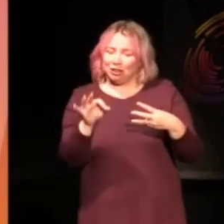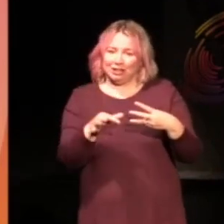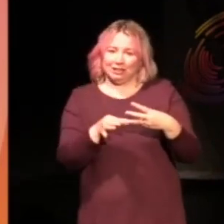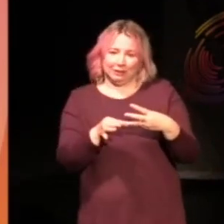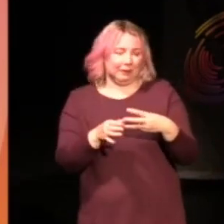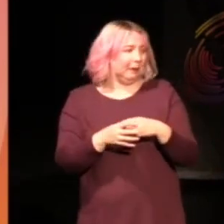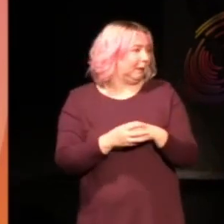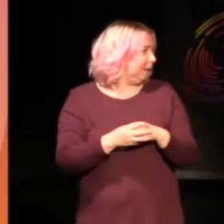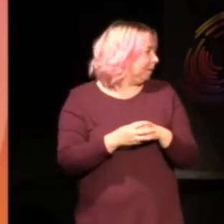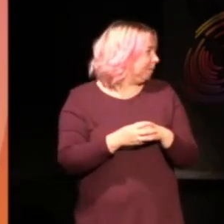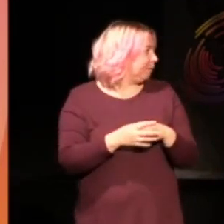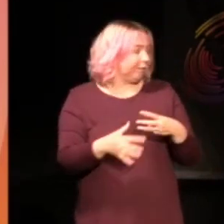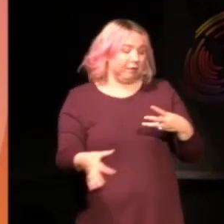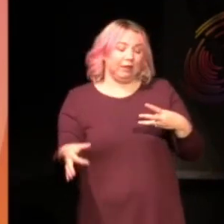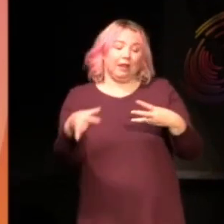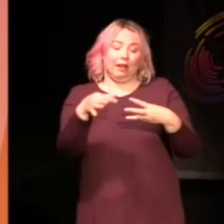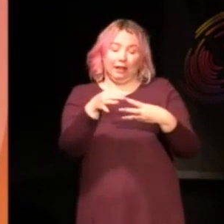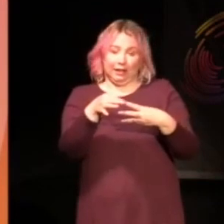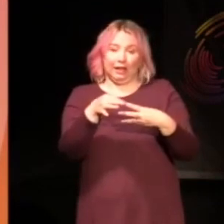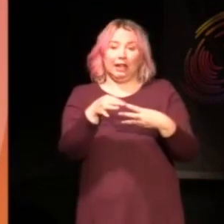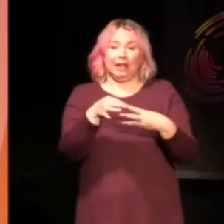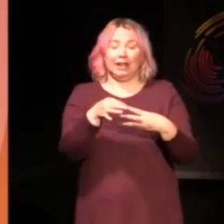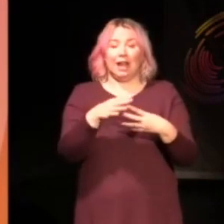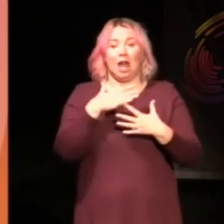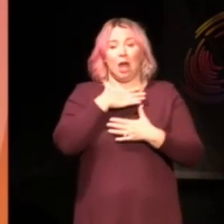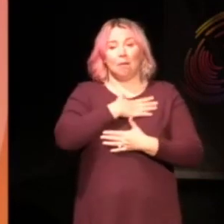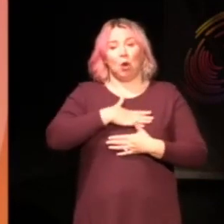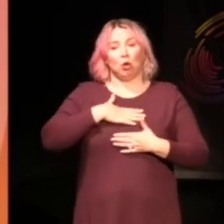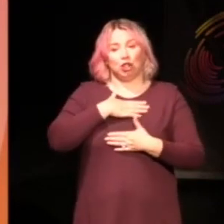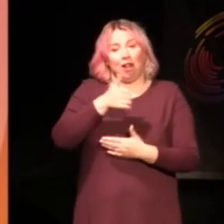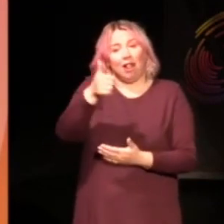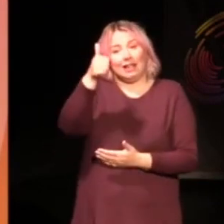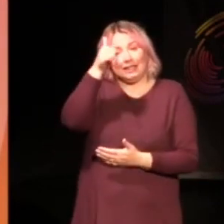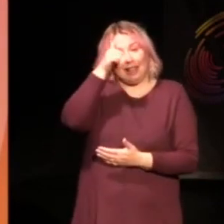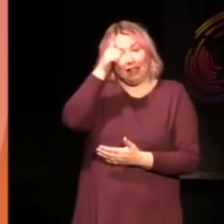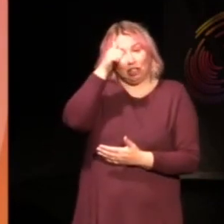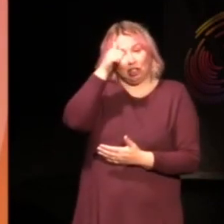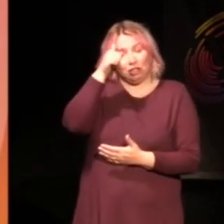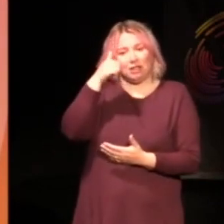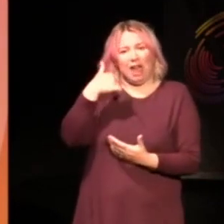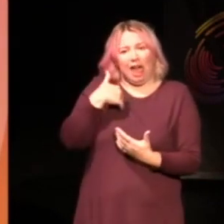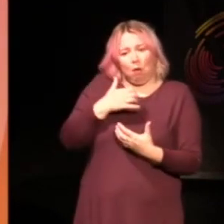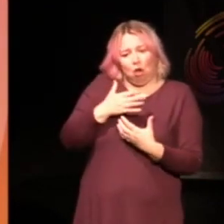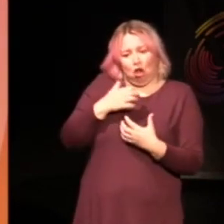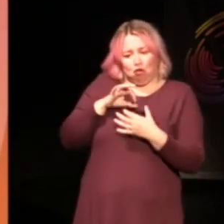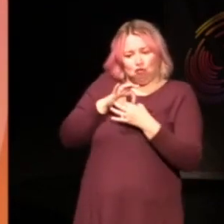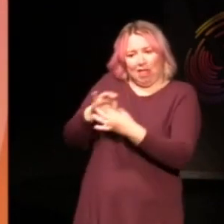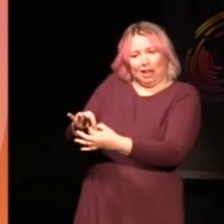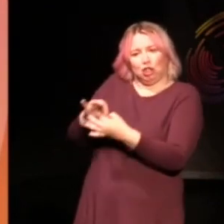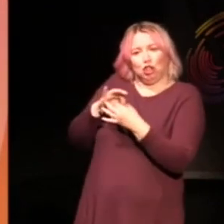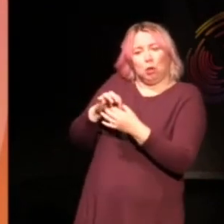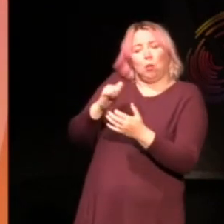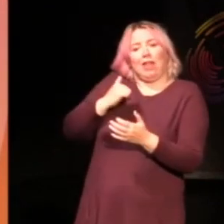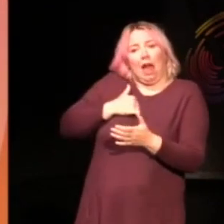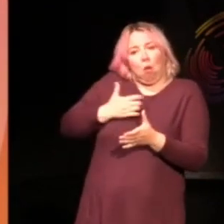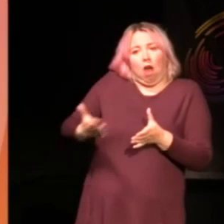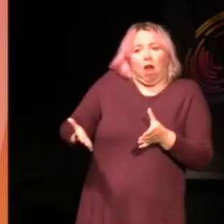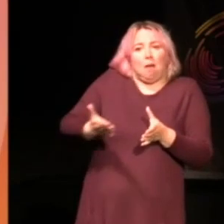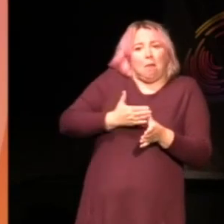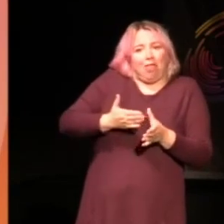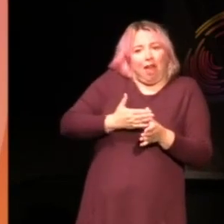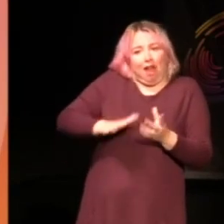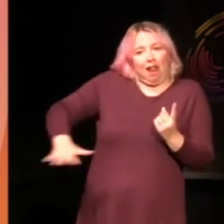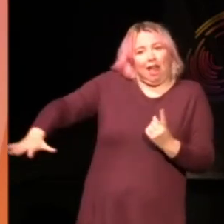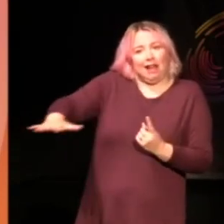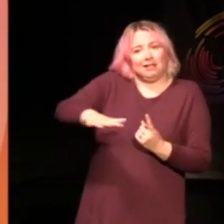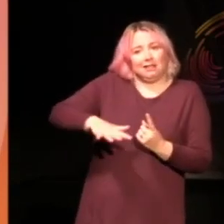Also emotionally challenging questions. I mean, our relationship with our motherlands, how does it change over the years?